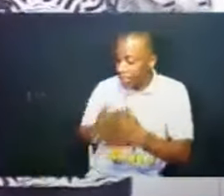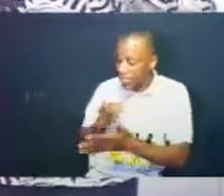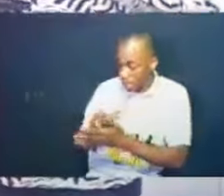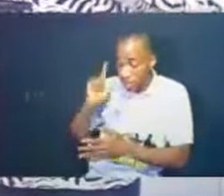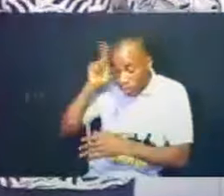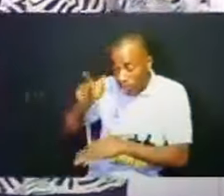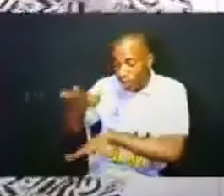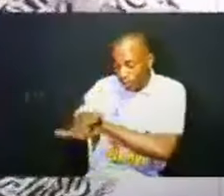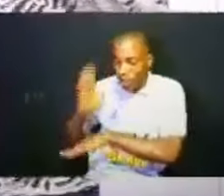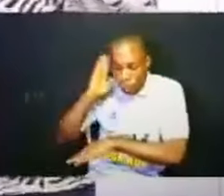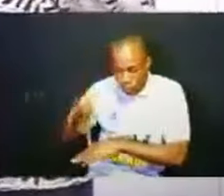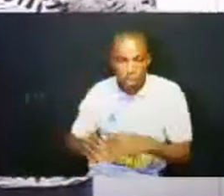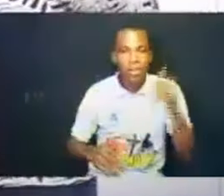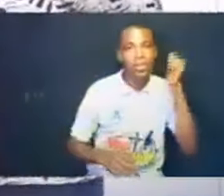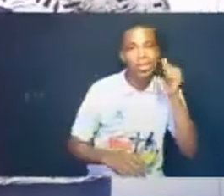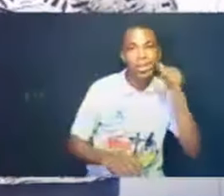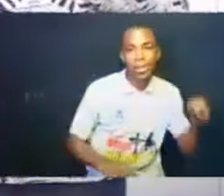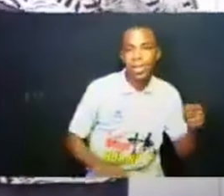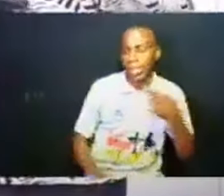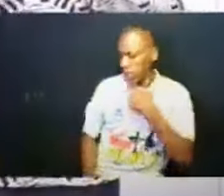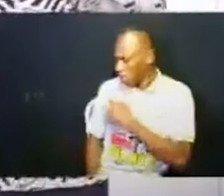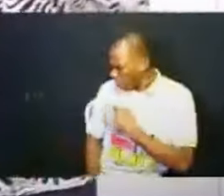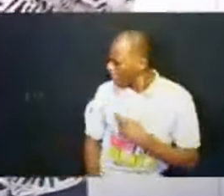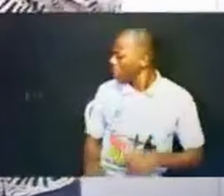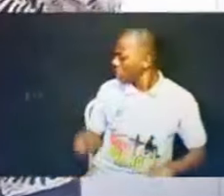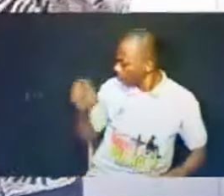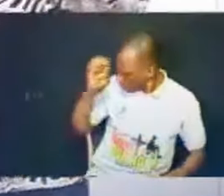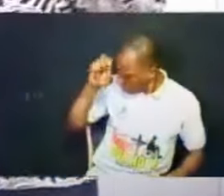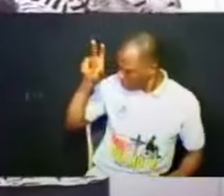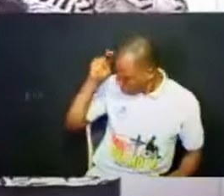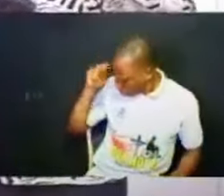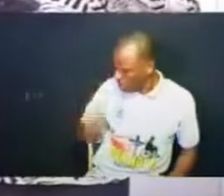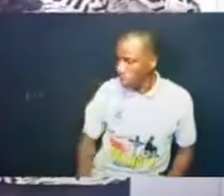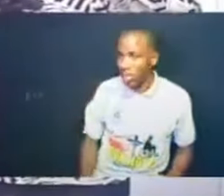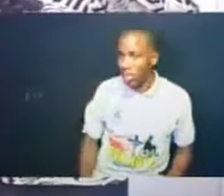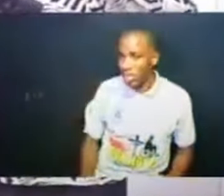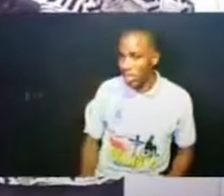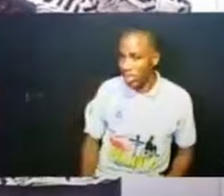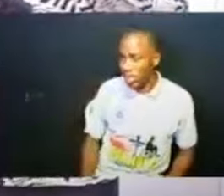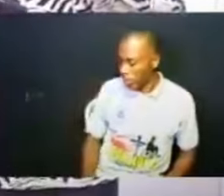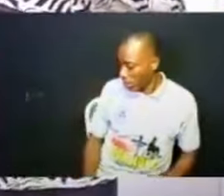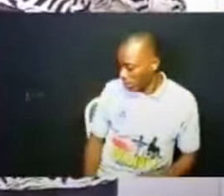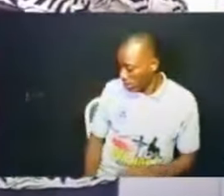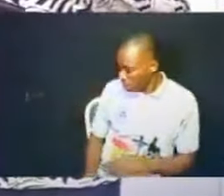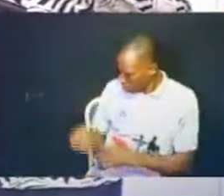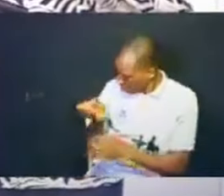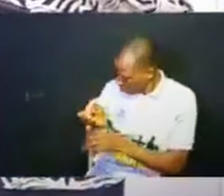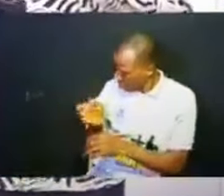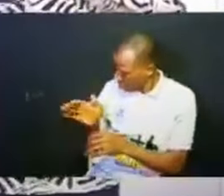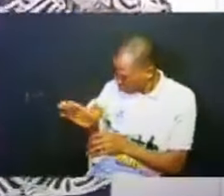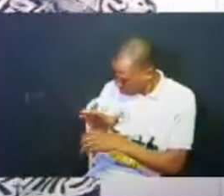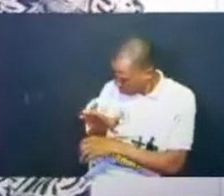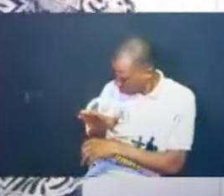the oh you be here and you mere no and obana ka say hey bra Eric be careful of these members ura